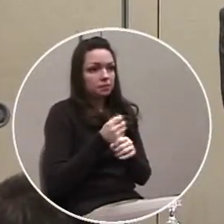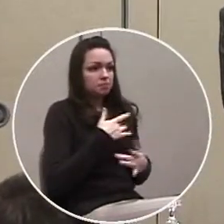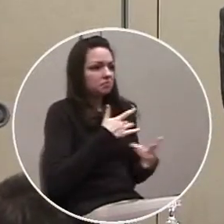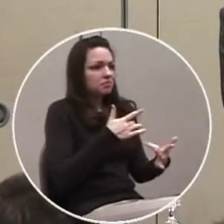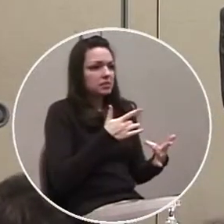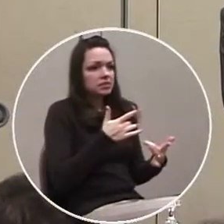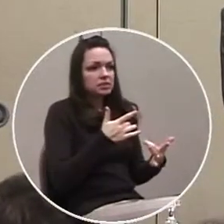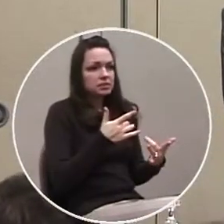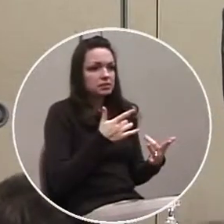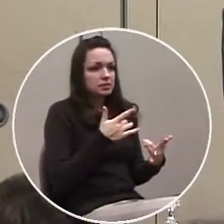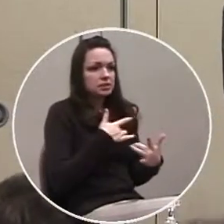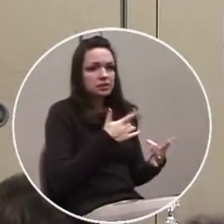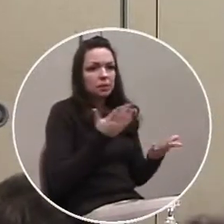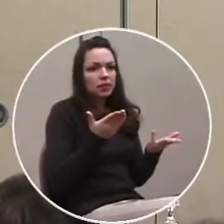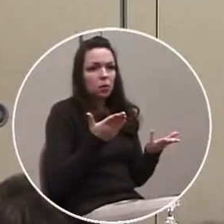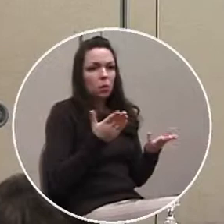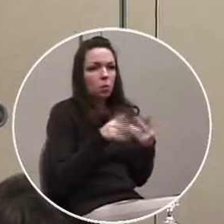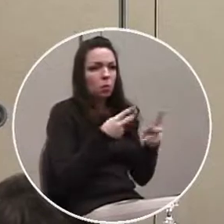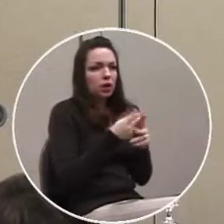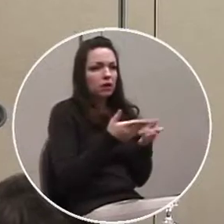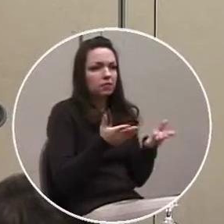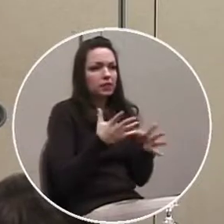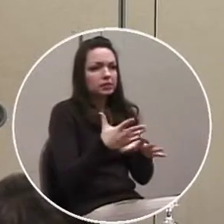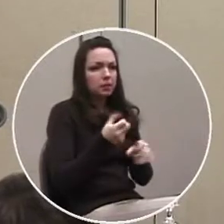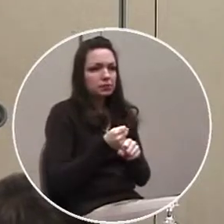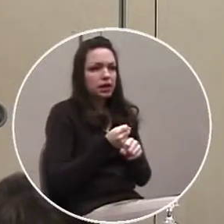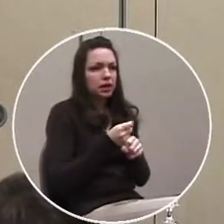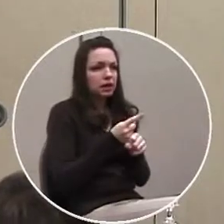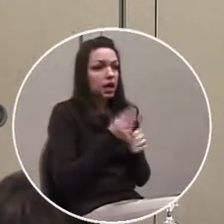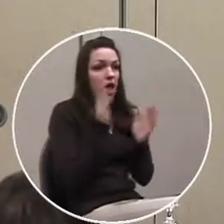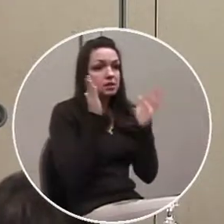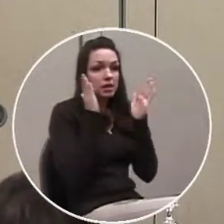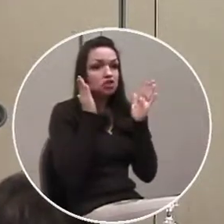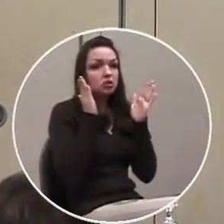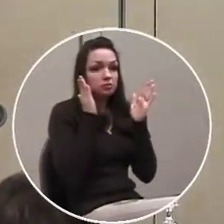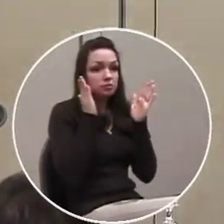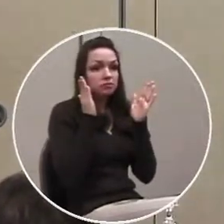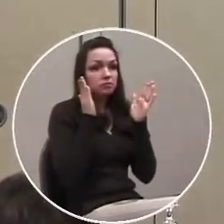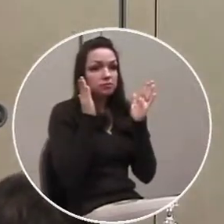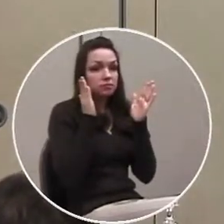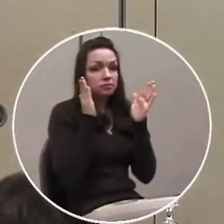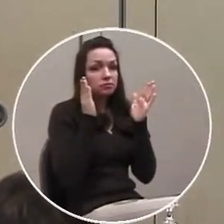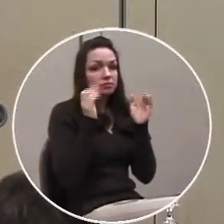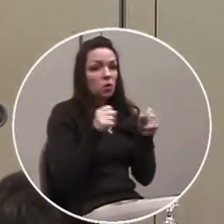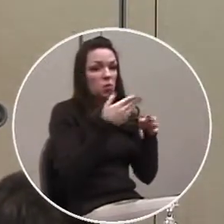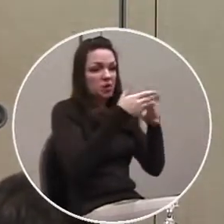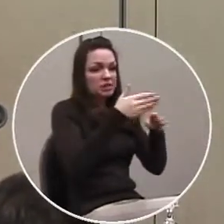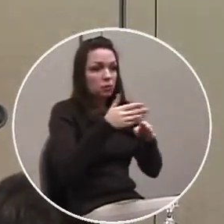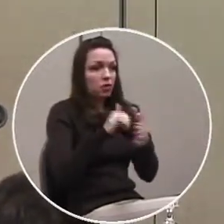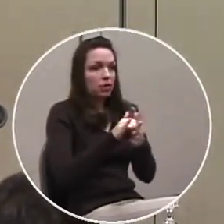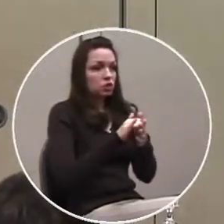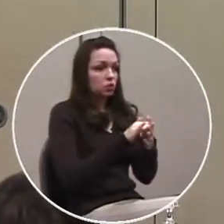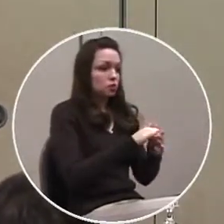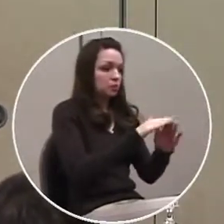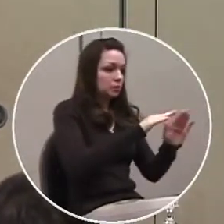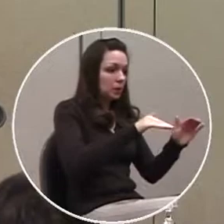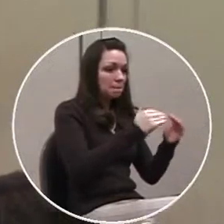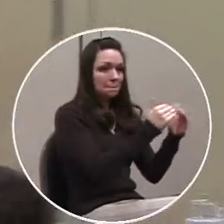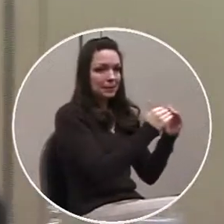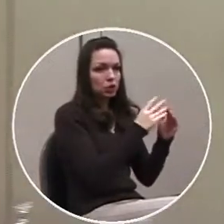me some examples of what they might be obtaining, for example. Attention, and we can separate that into peers and adults. What